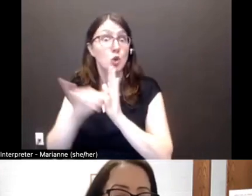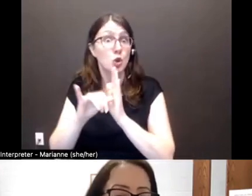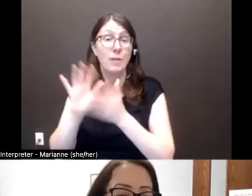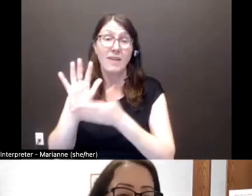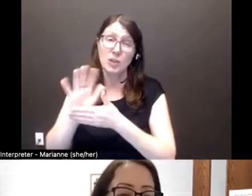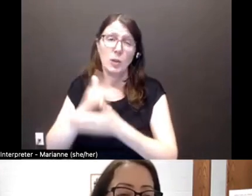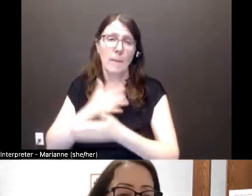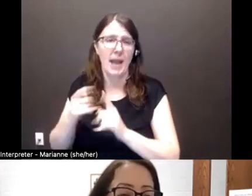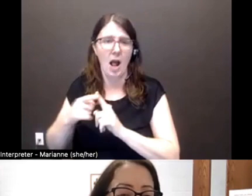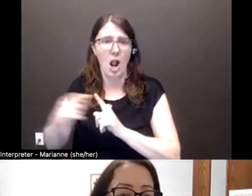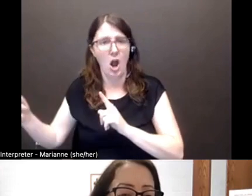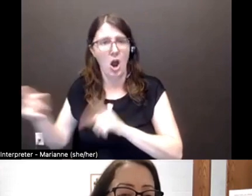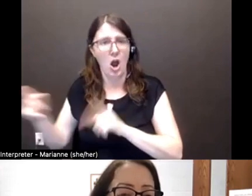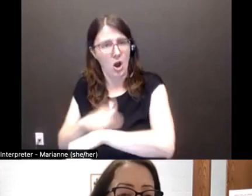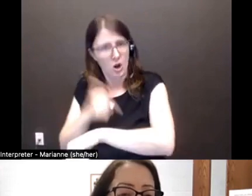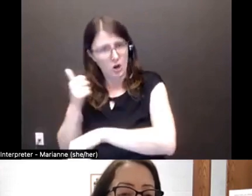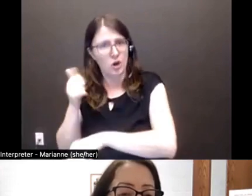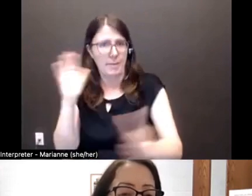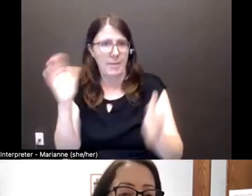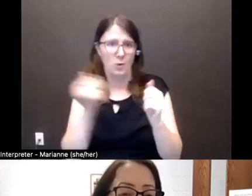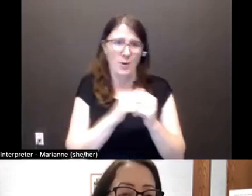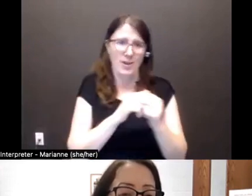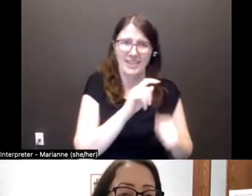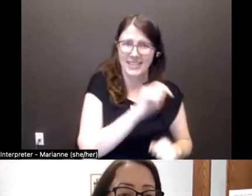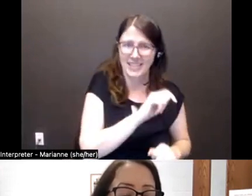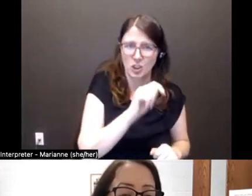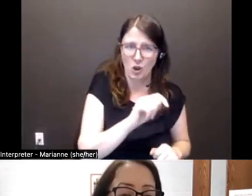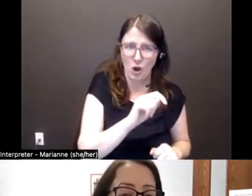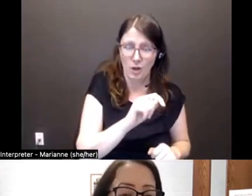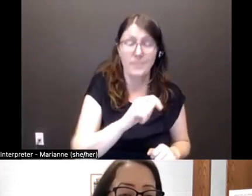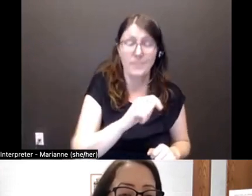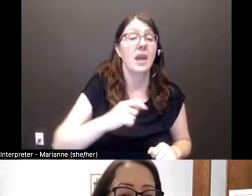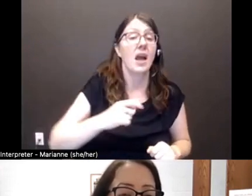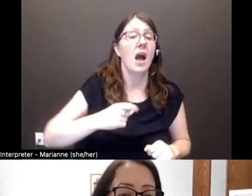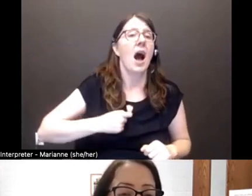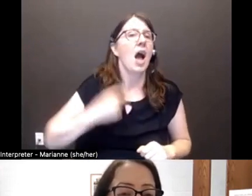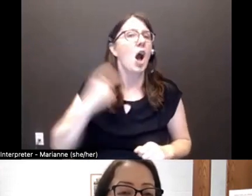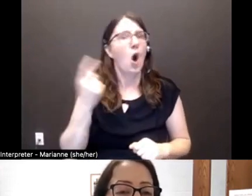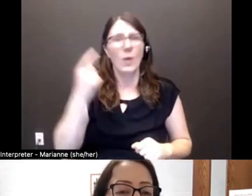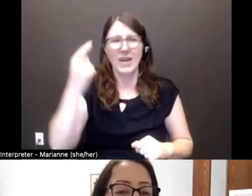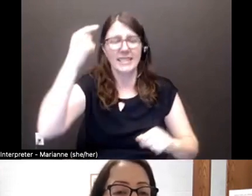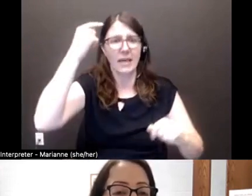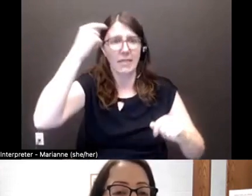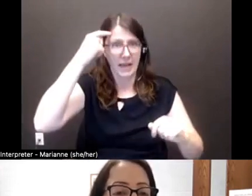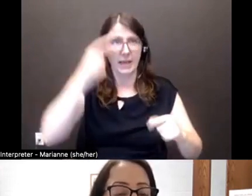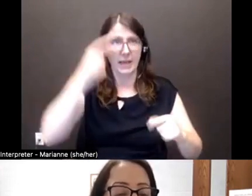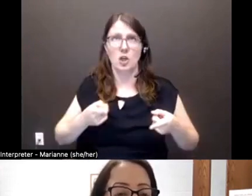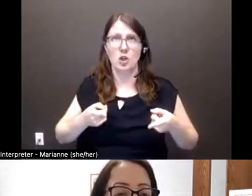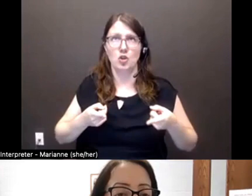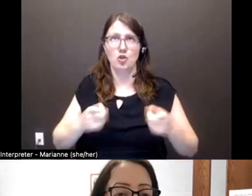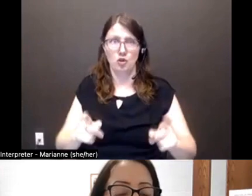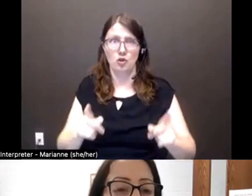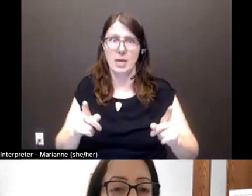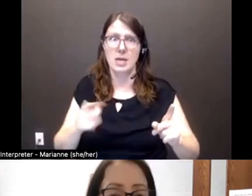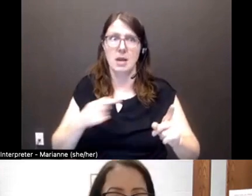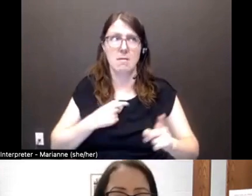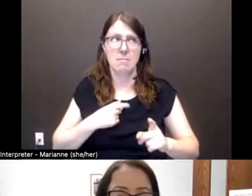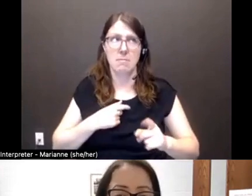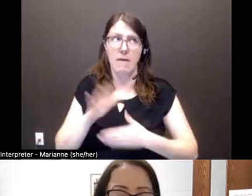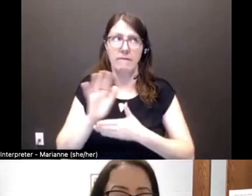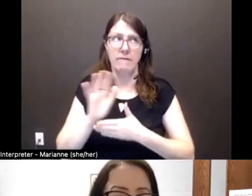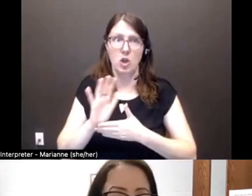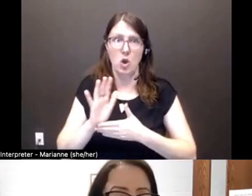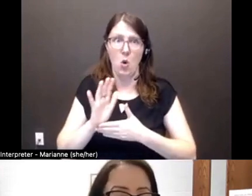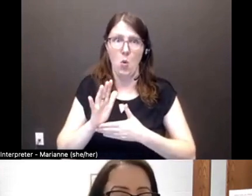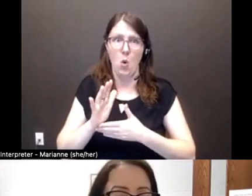I always think about desktop, laptop versus mobile device, because TikToks are usually mobile devices. And when we get to the